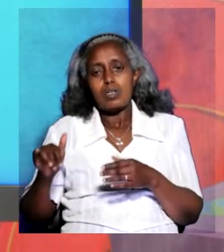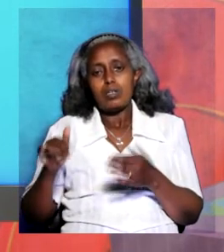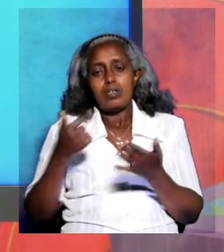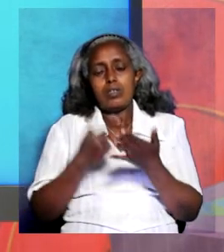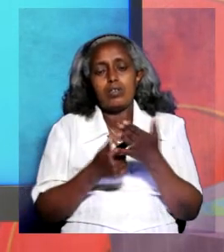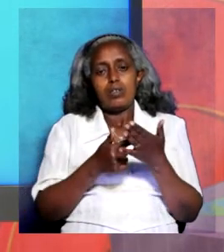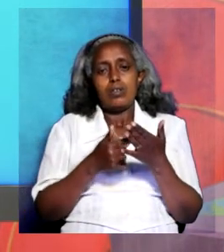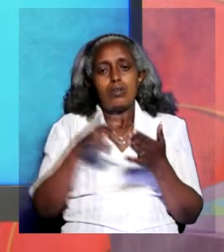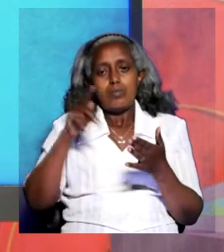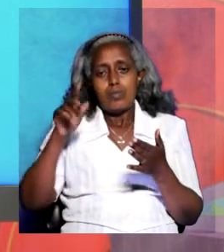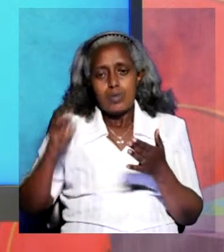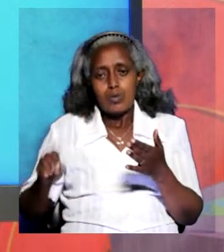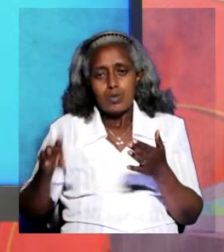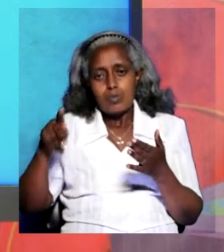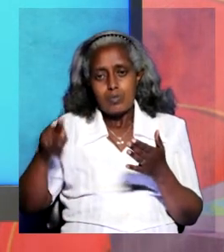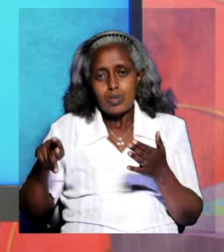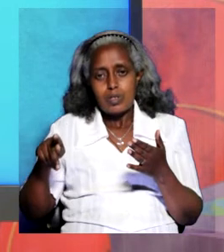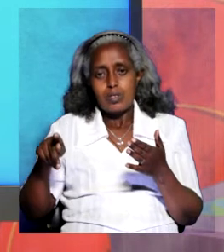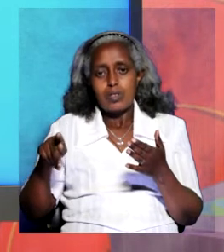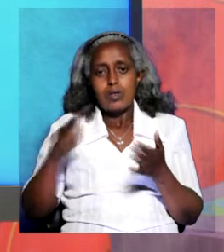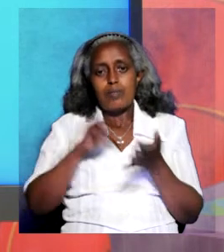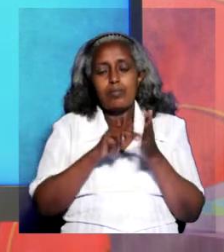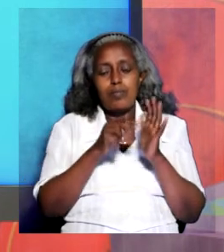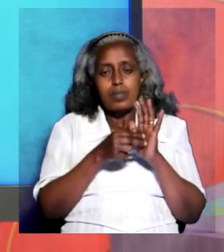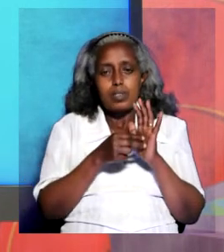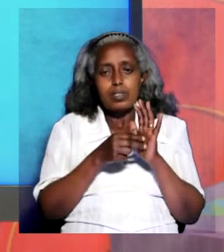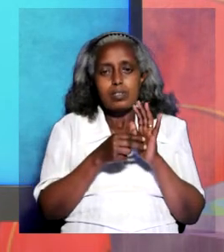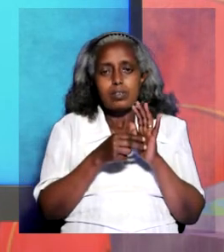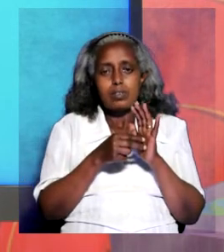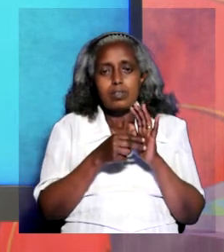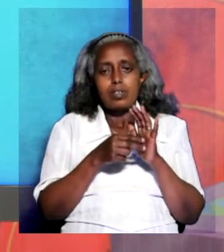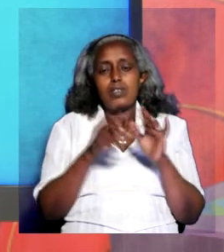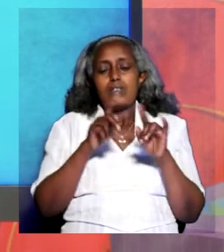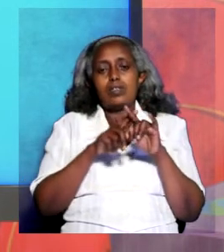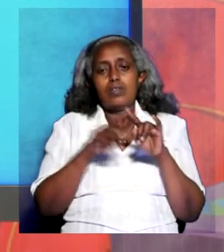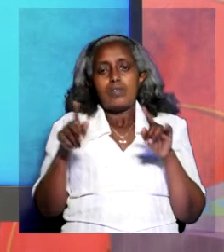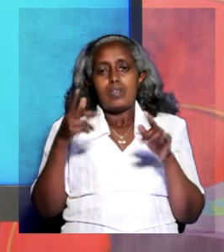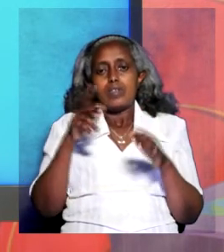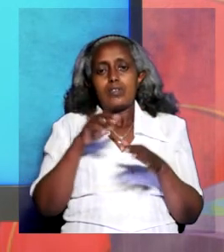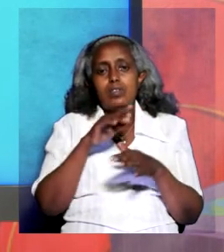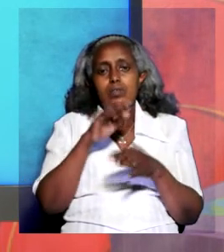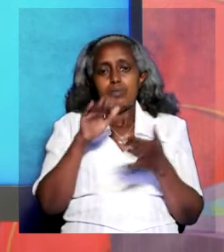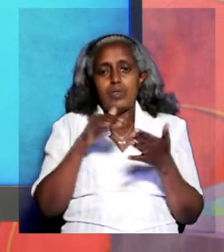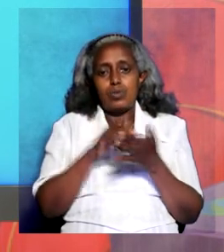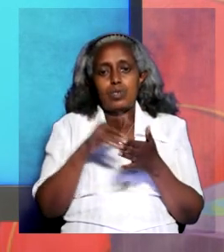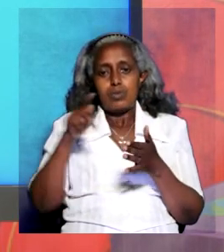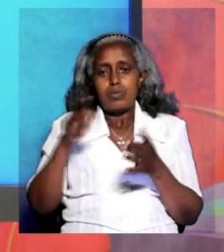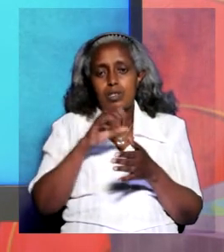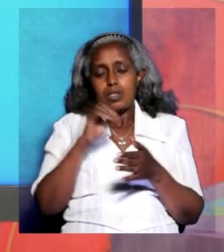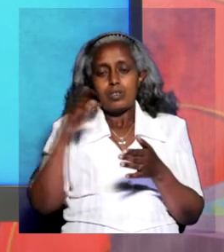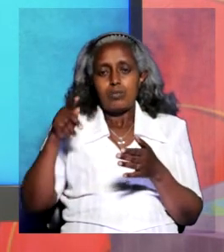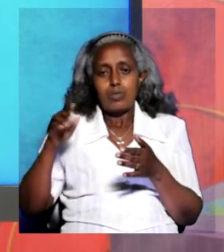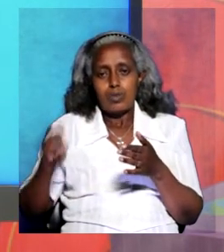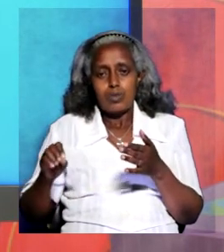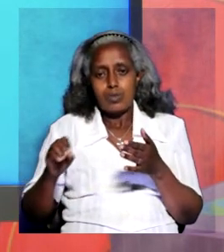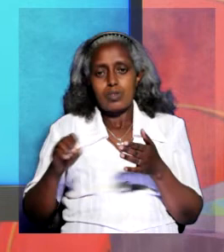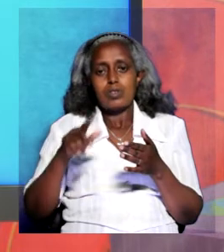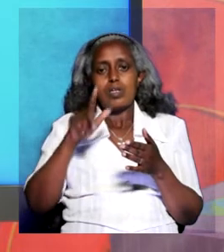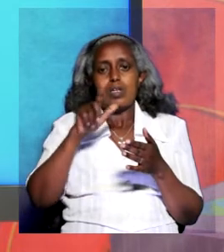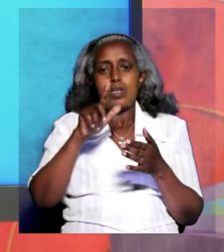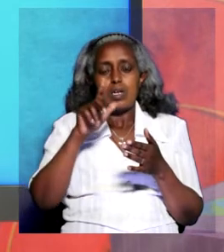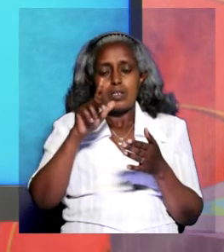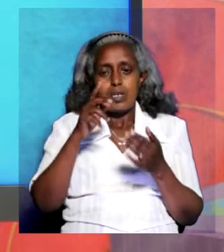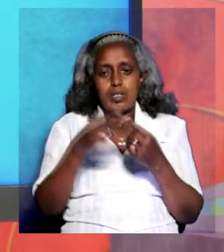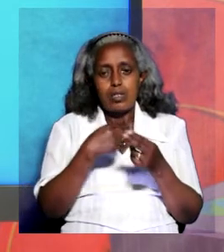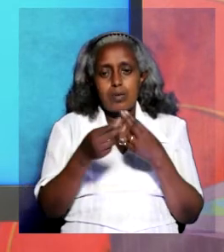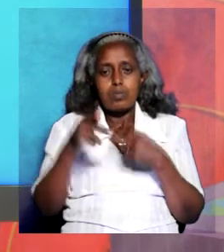P naught P, means it is the difference between P and P naught. This is equal to lambda times